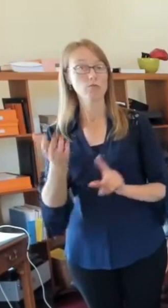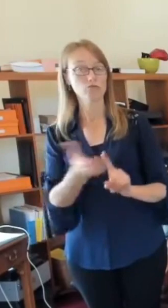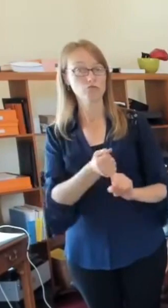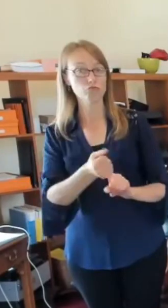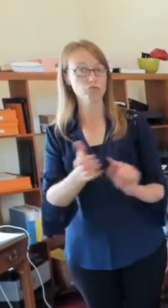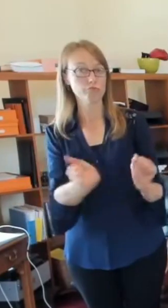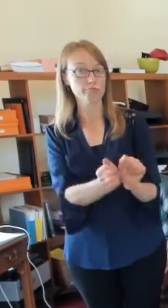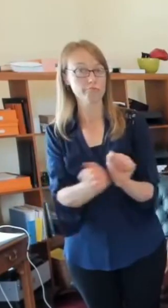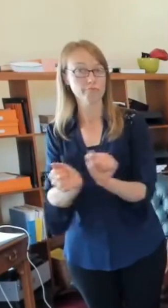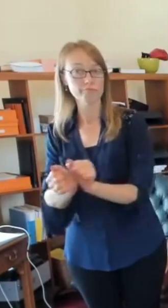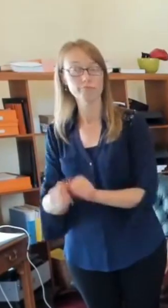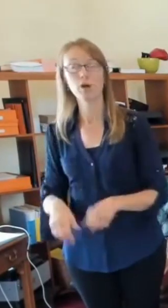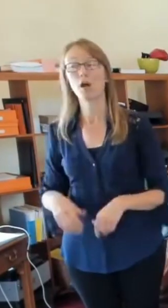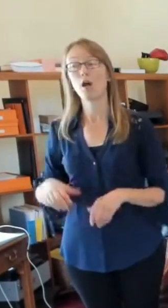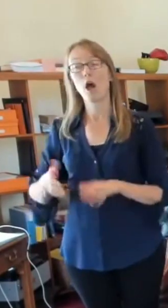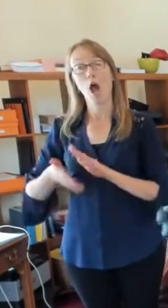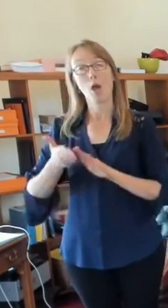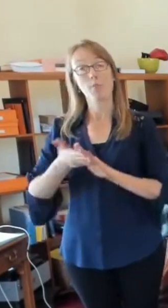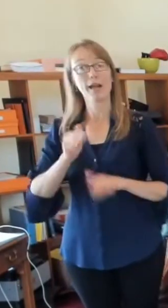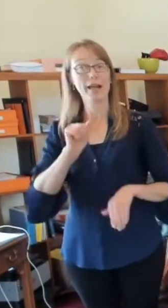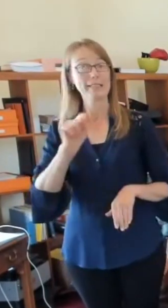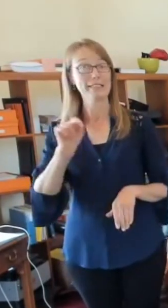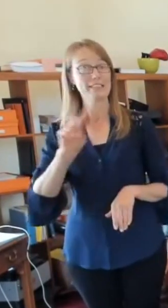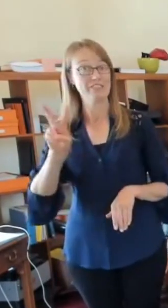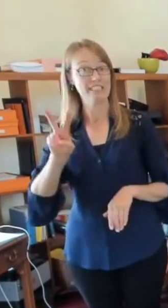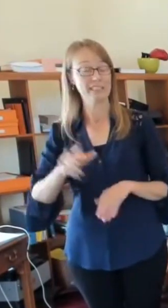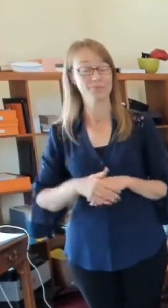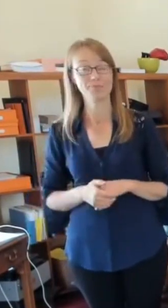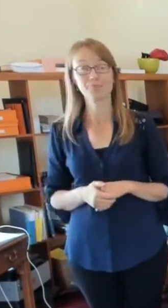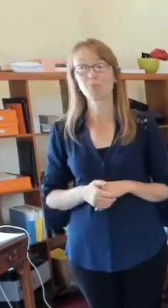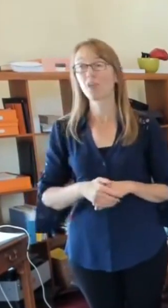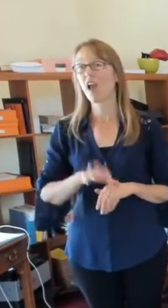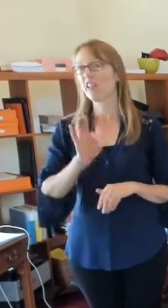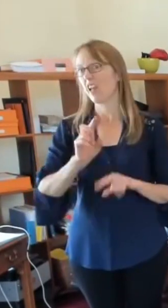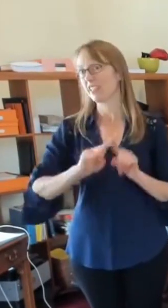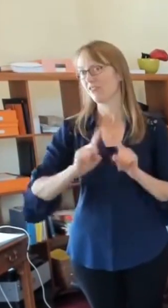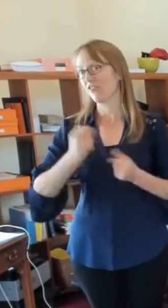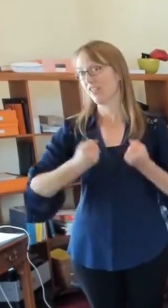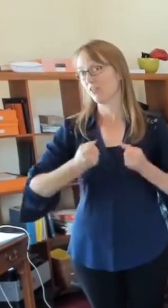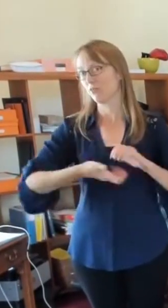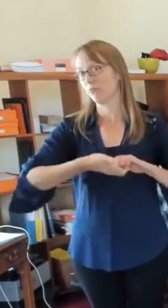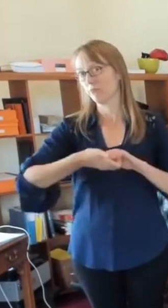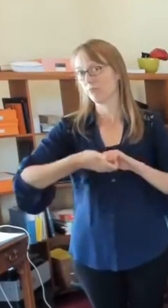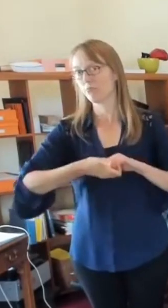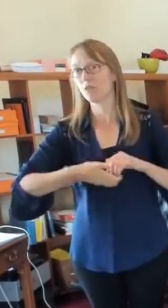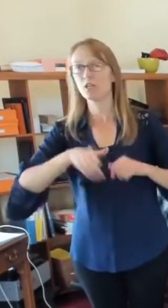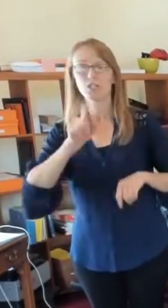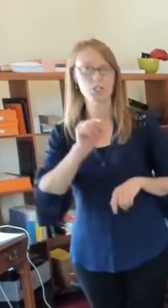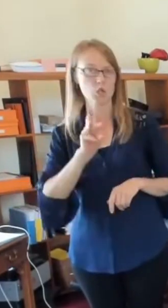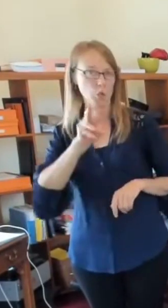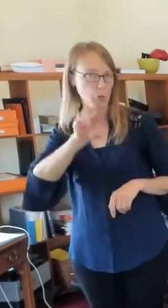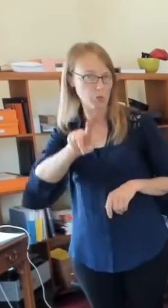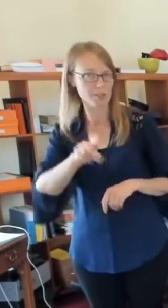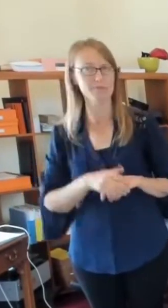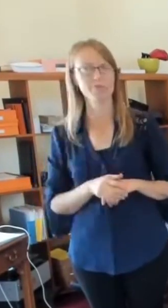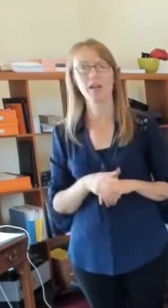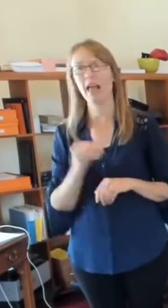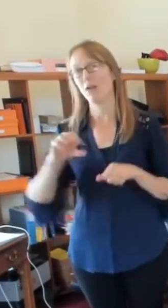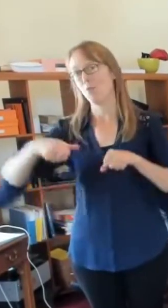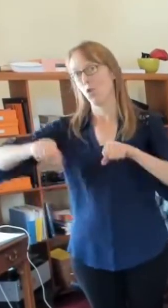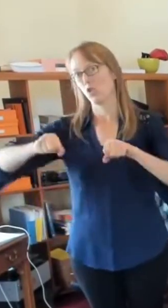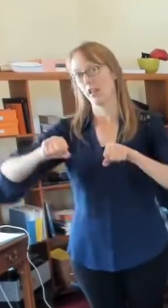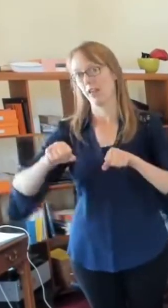ATV, 9 vehicles were towed, 3 ATVs were towed, and a